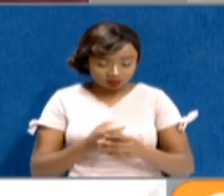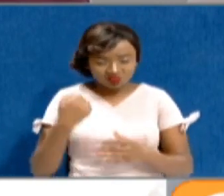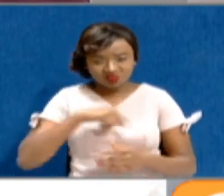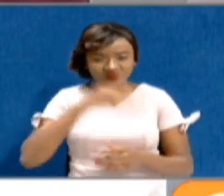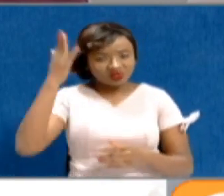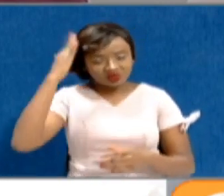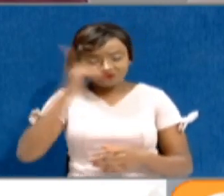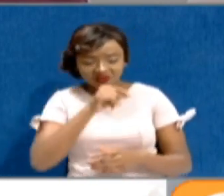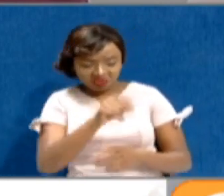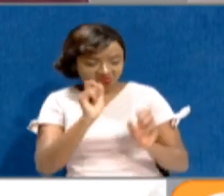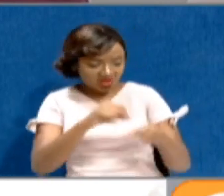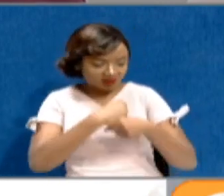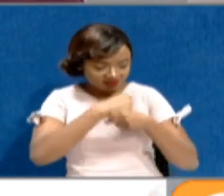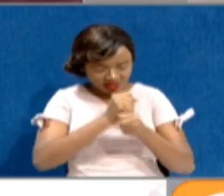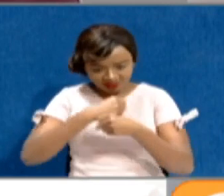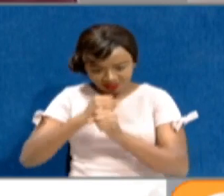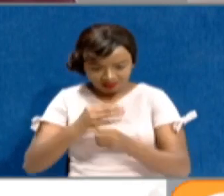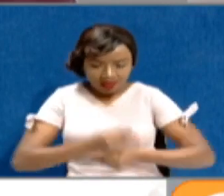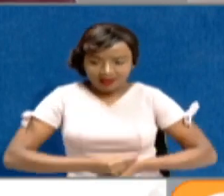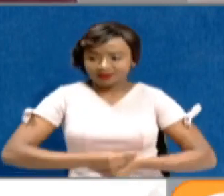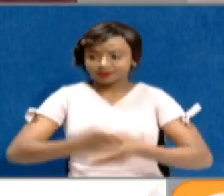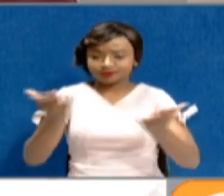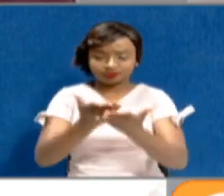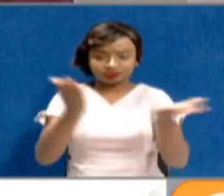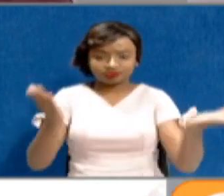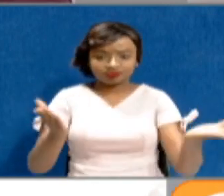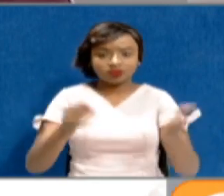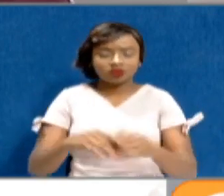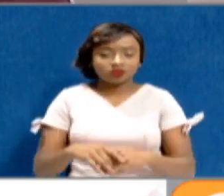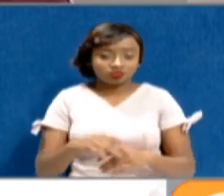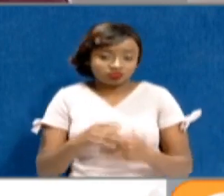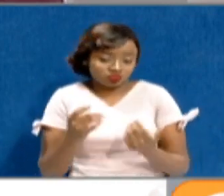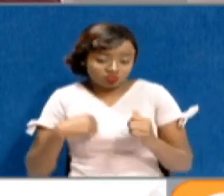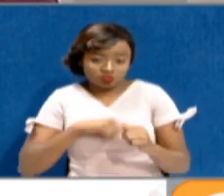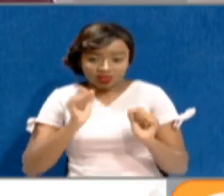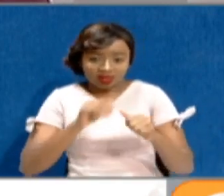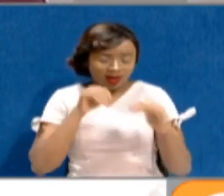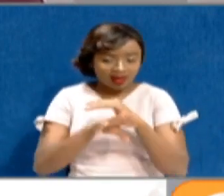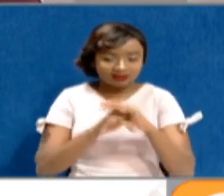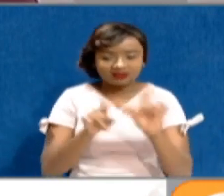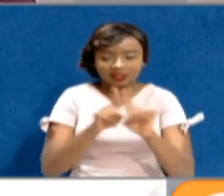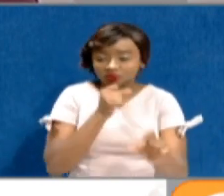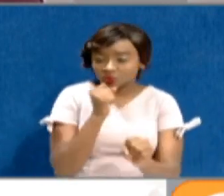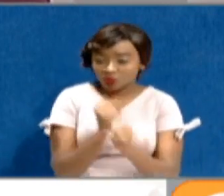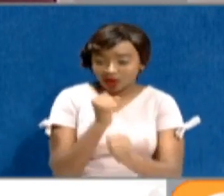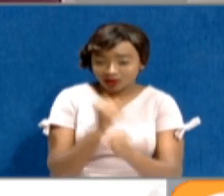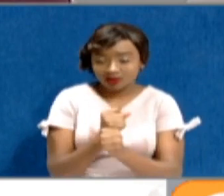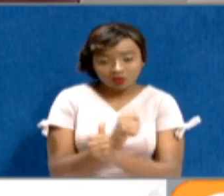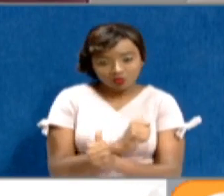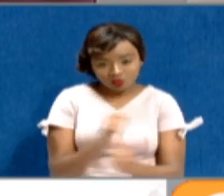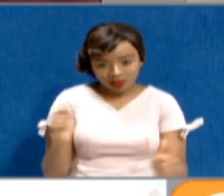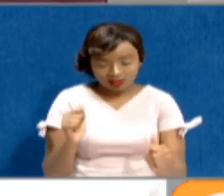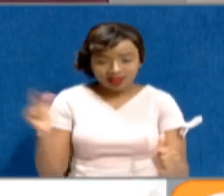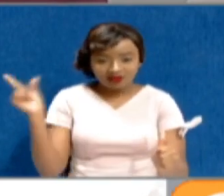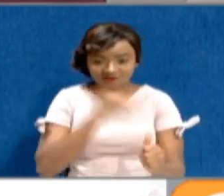that you can produce it en masse, you can distribute it, it'll get to the user, that would be you and I, safely, and it would still be effective. And